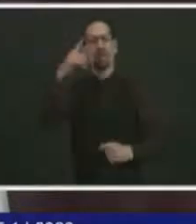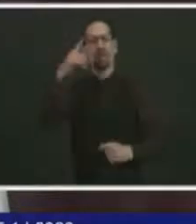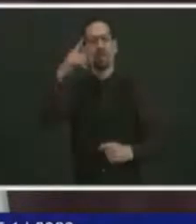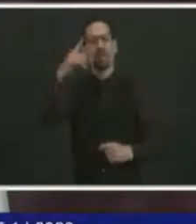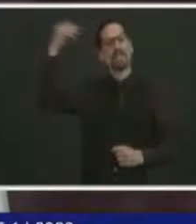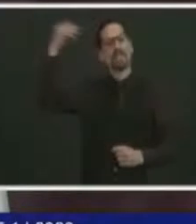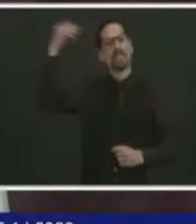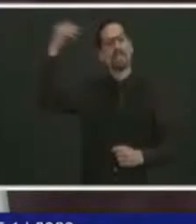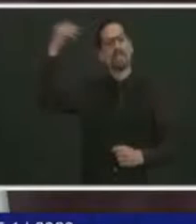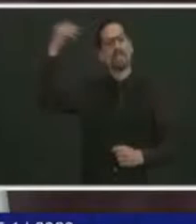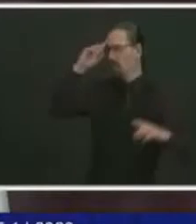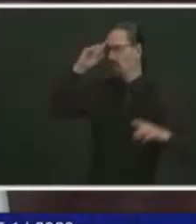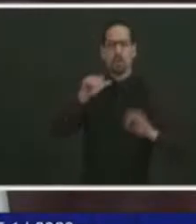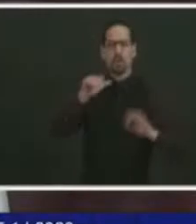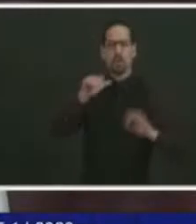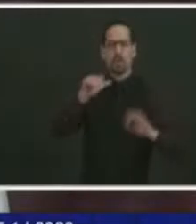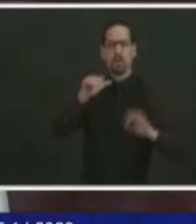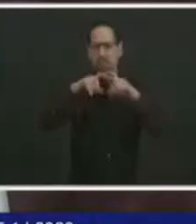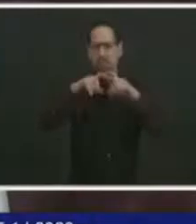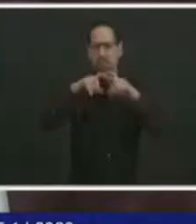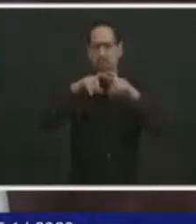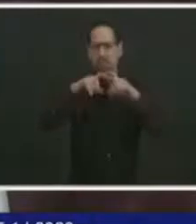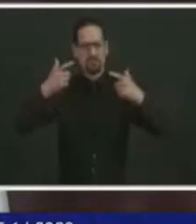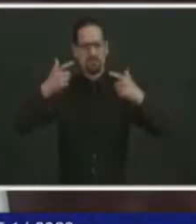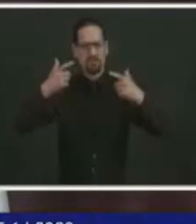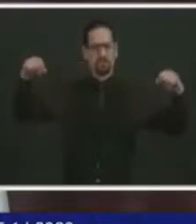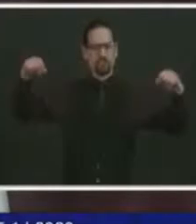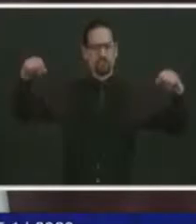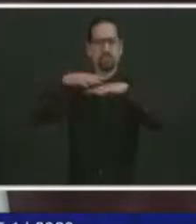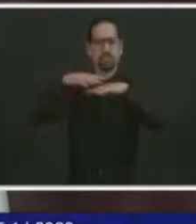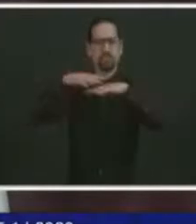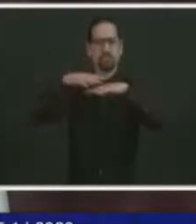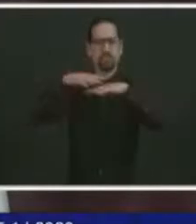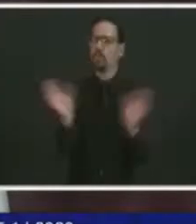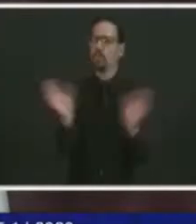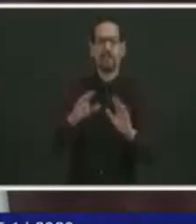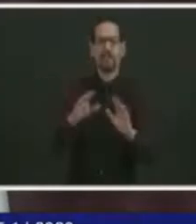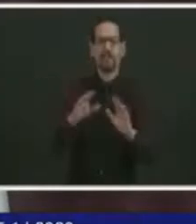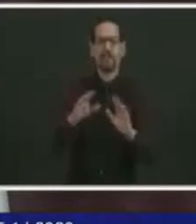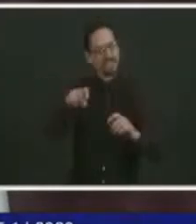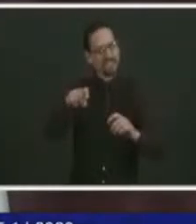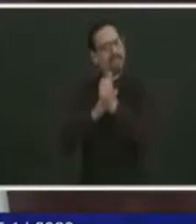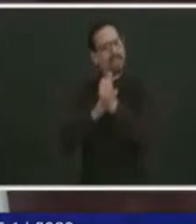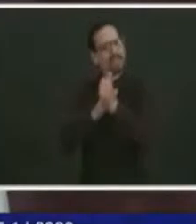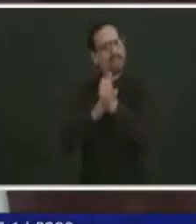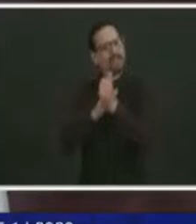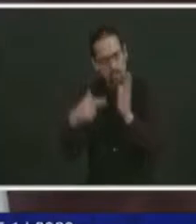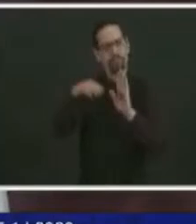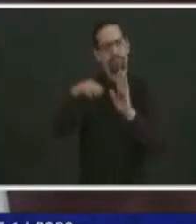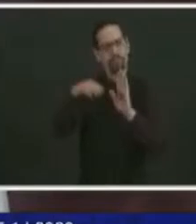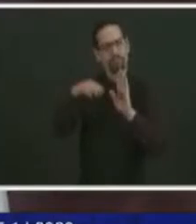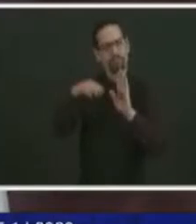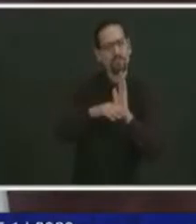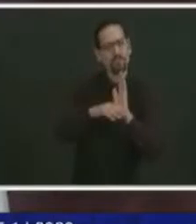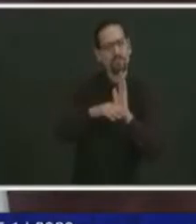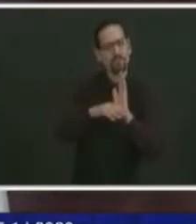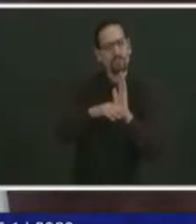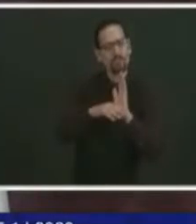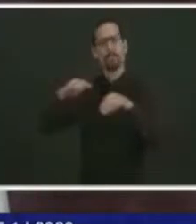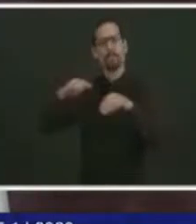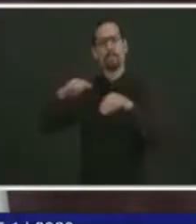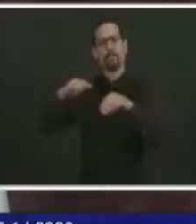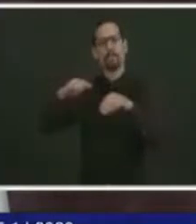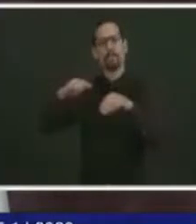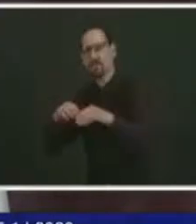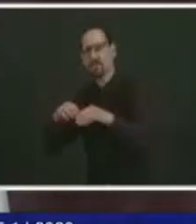the rules. So if you went to the beach this weekend or you went to one of these parks, I'm happy you were able to enjoy it. But